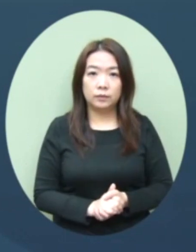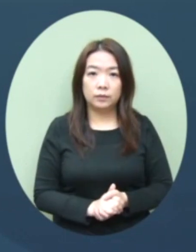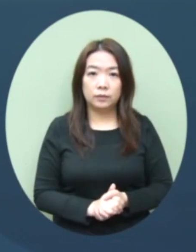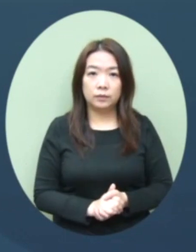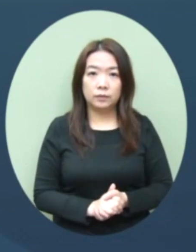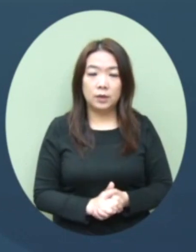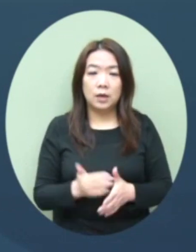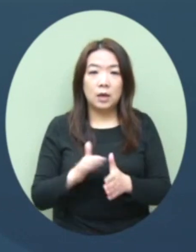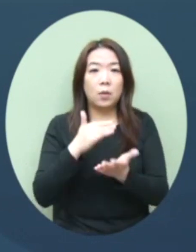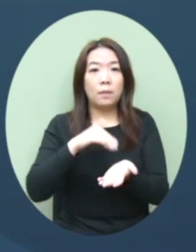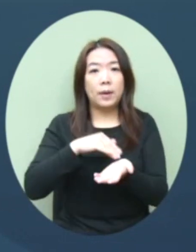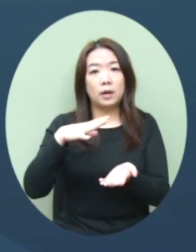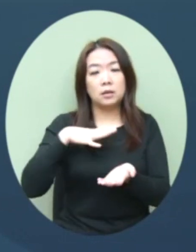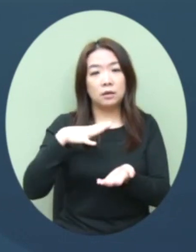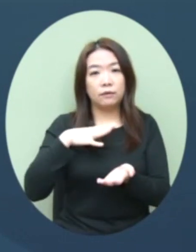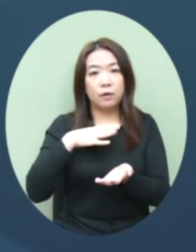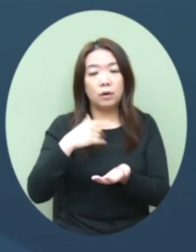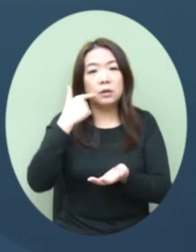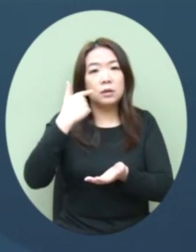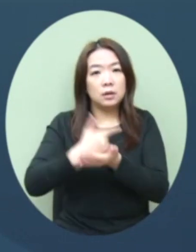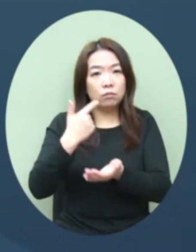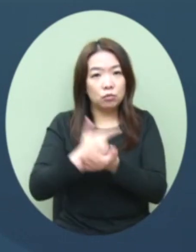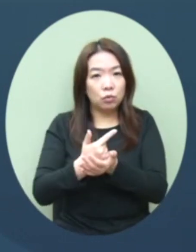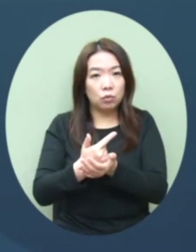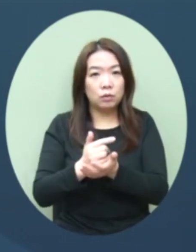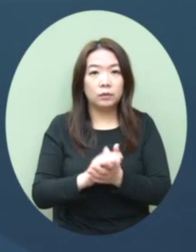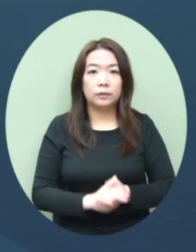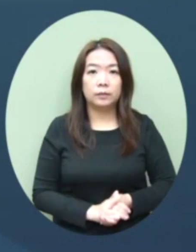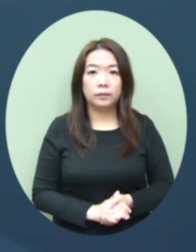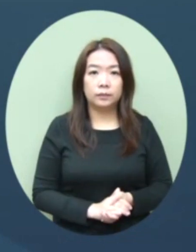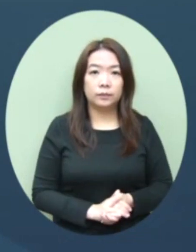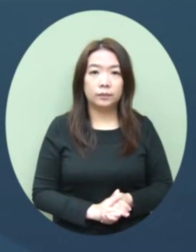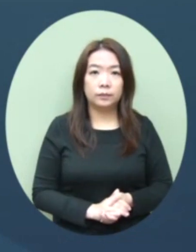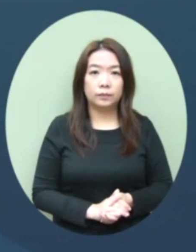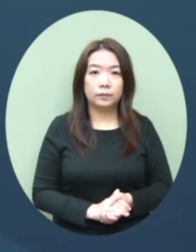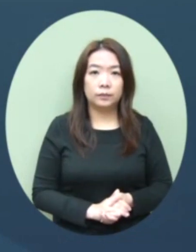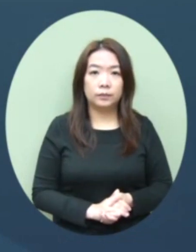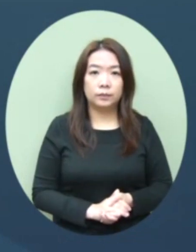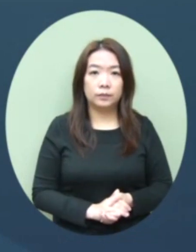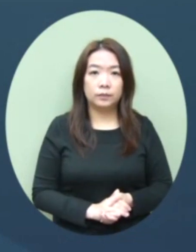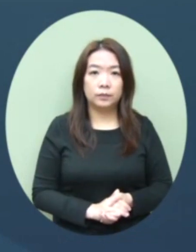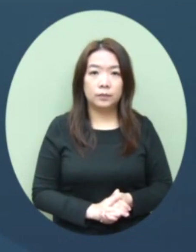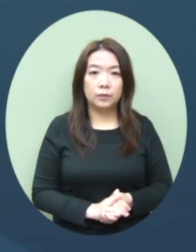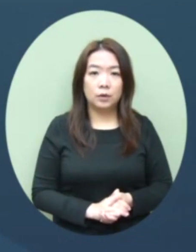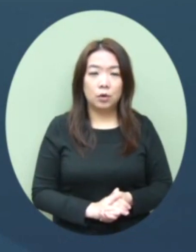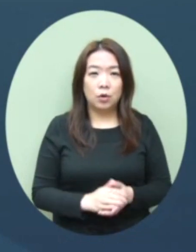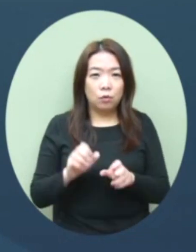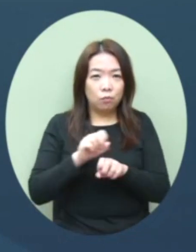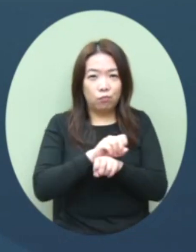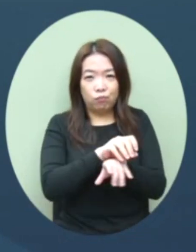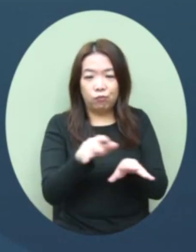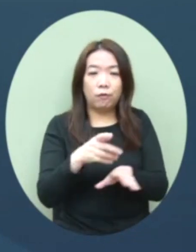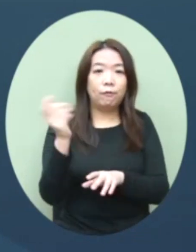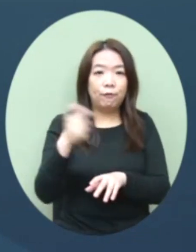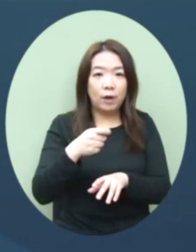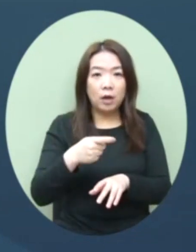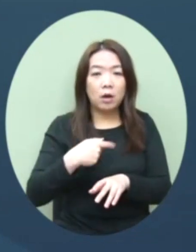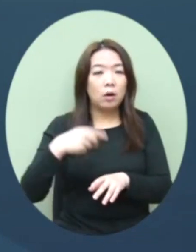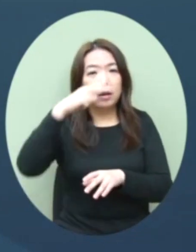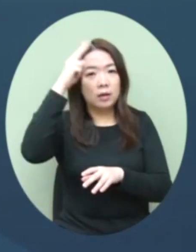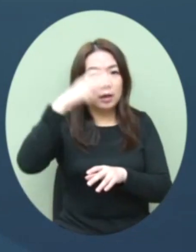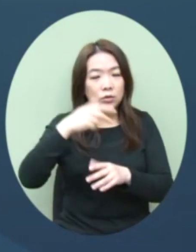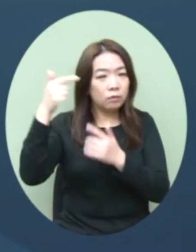of this latest wave we have to continuously review the situation adjust